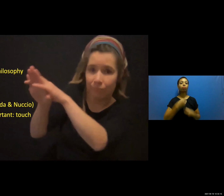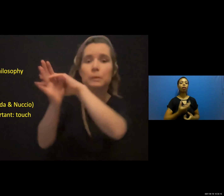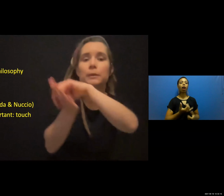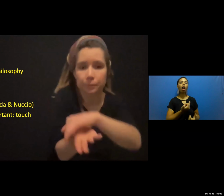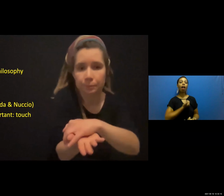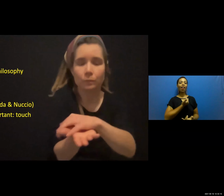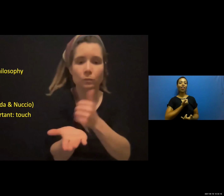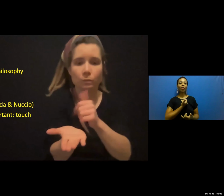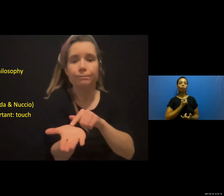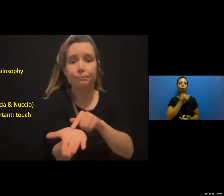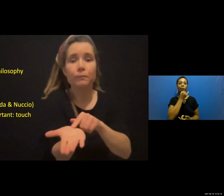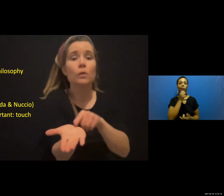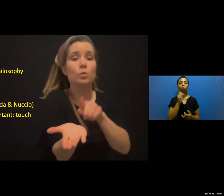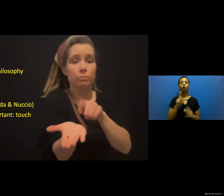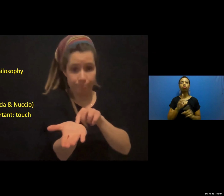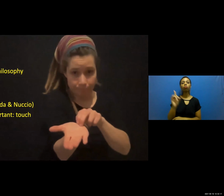a light.